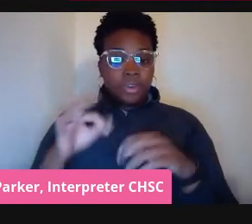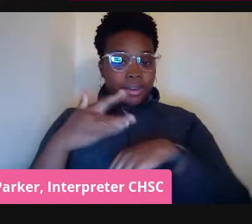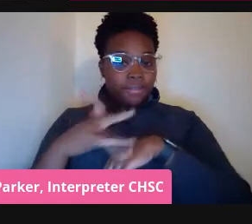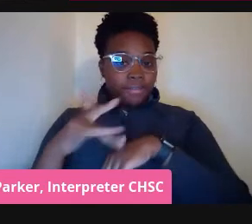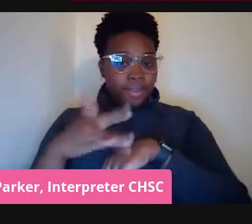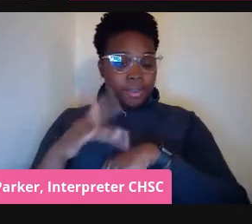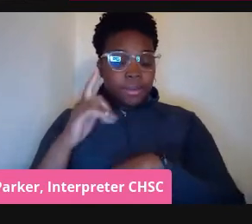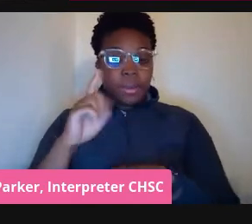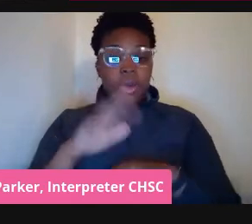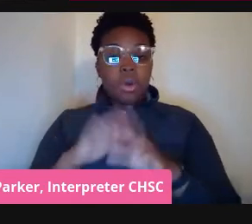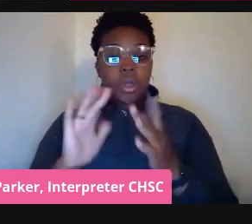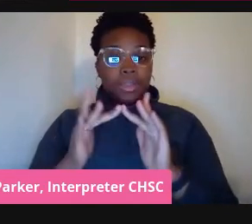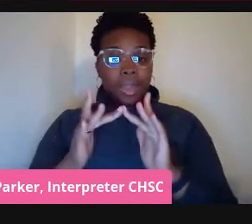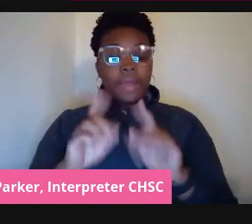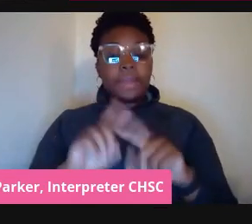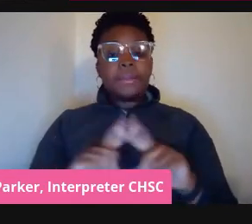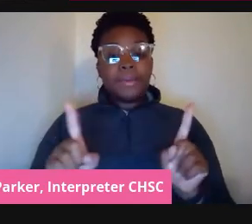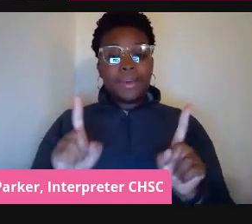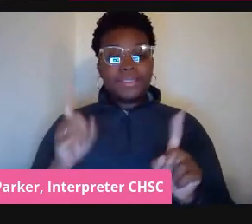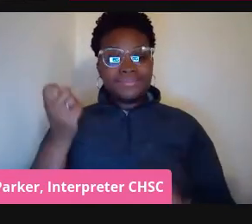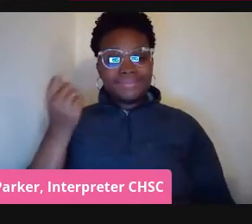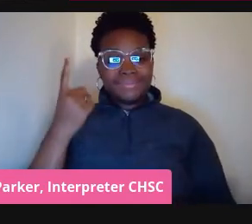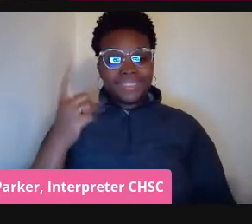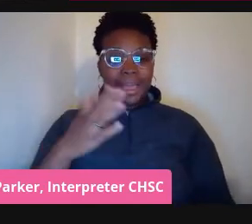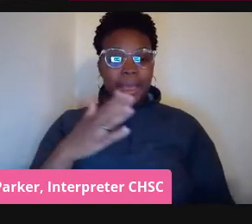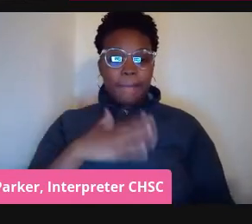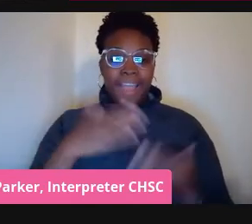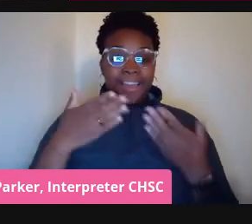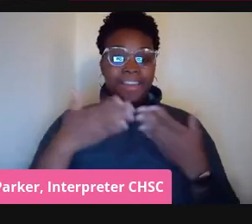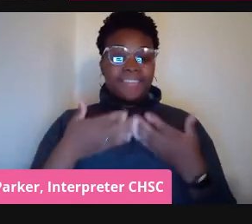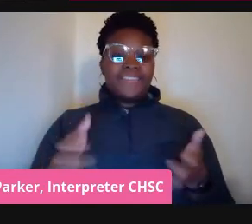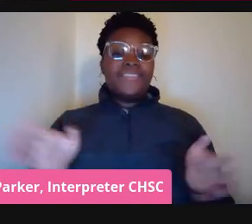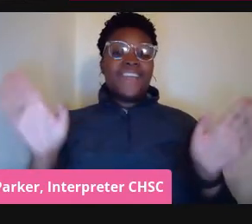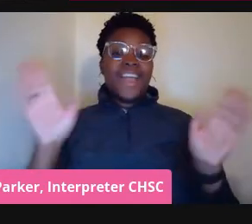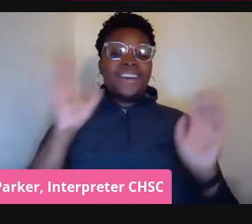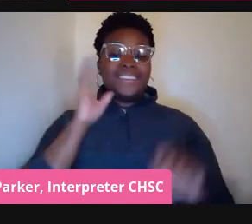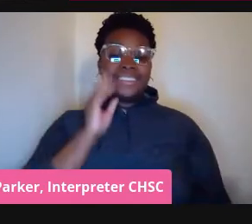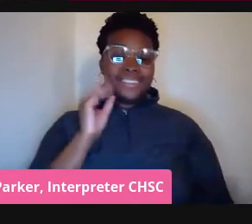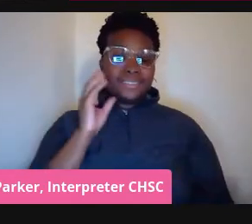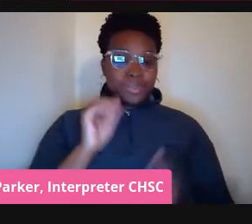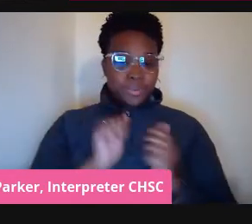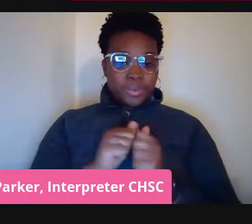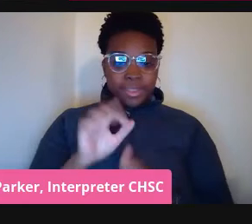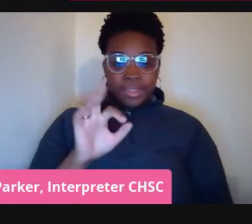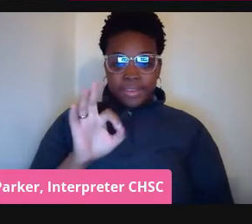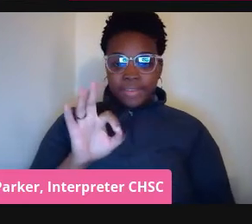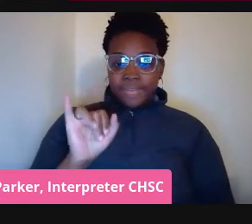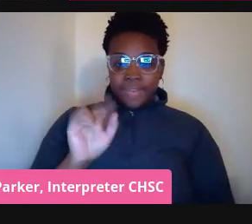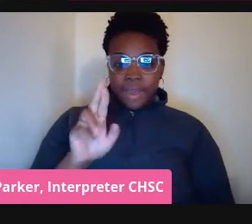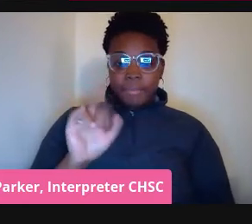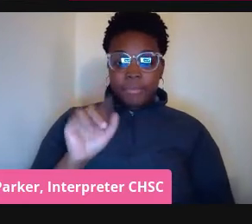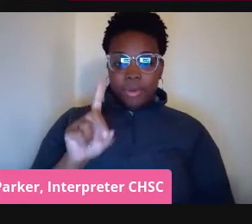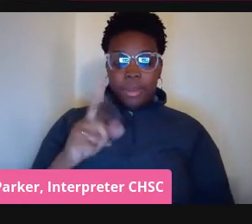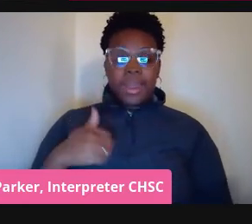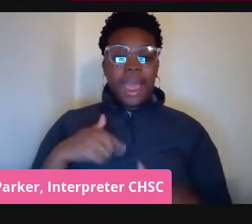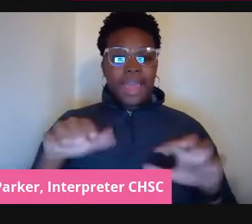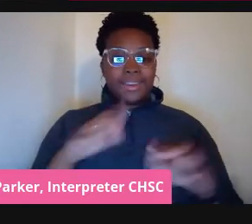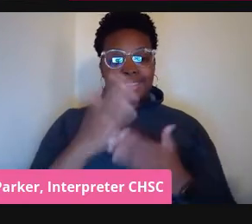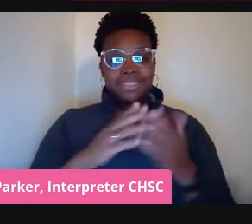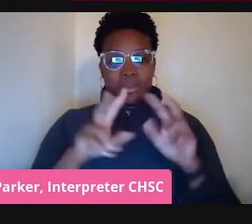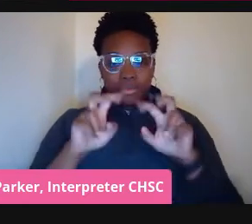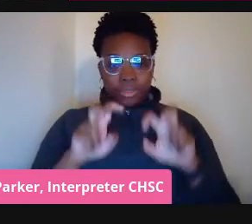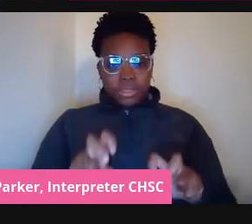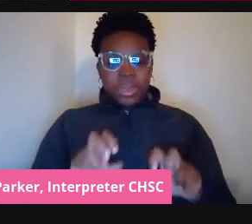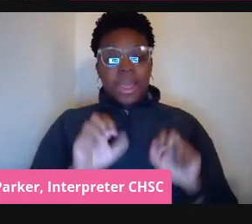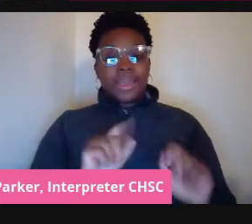online, because of my vast experience with fibroids, I have done some research, so I can't answer the question